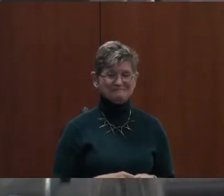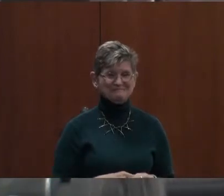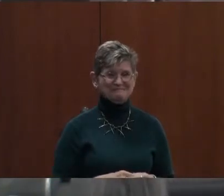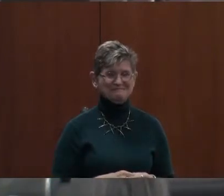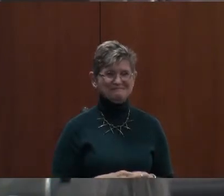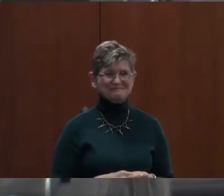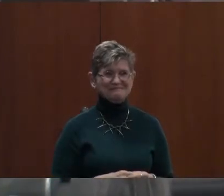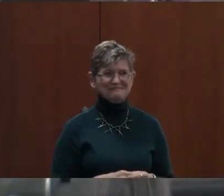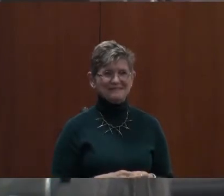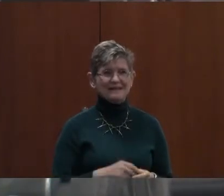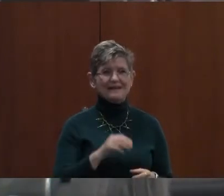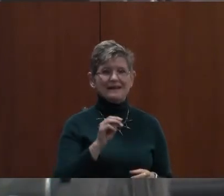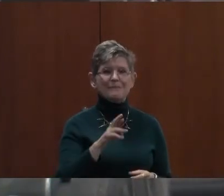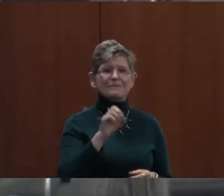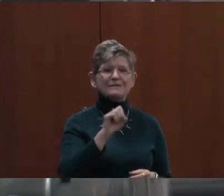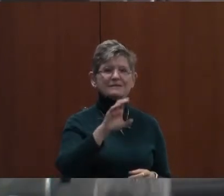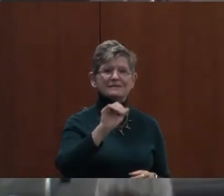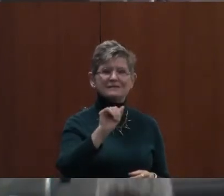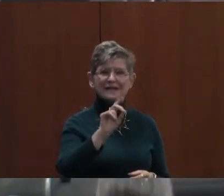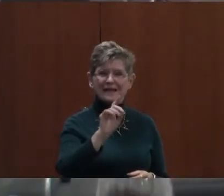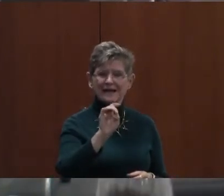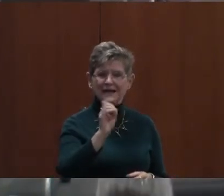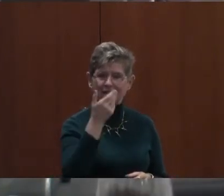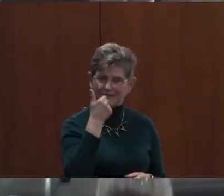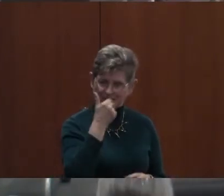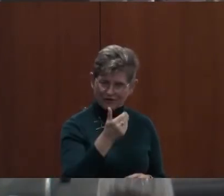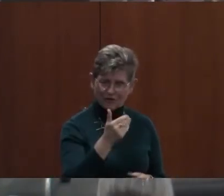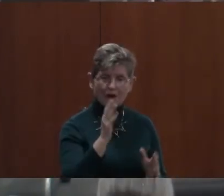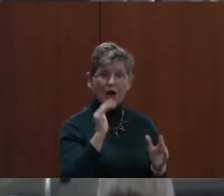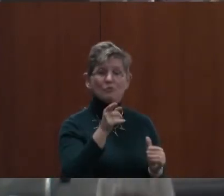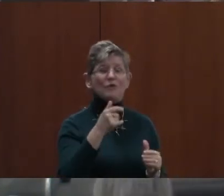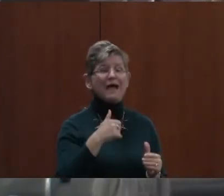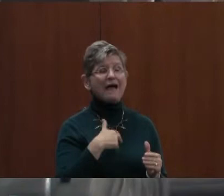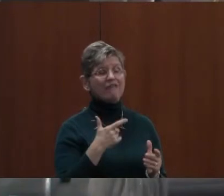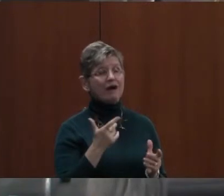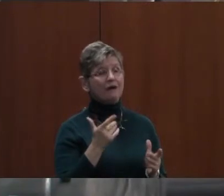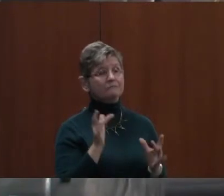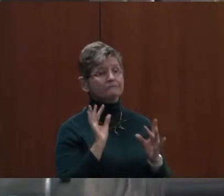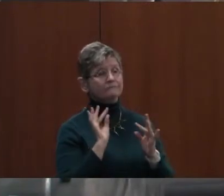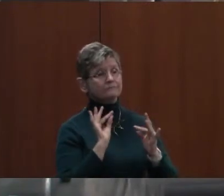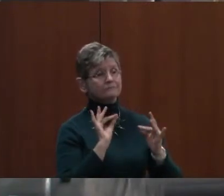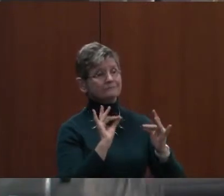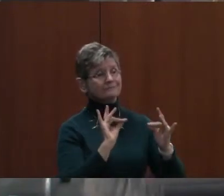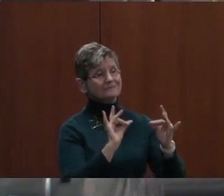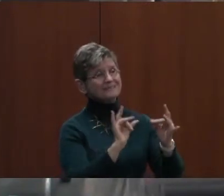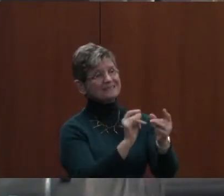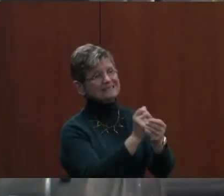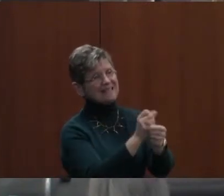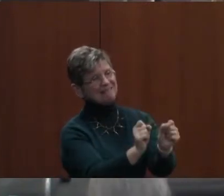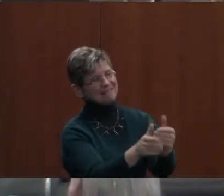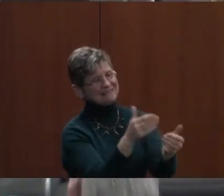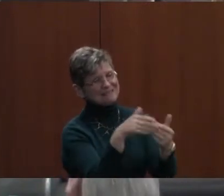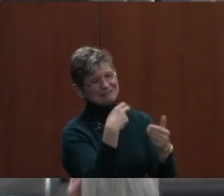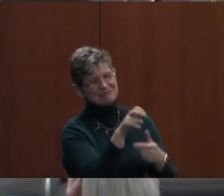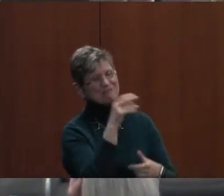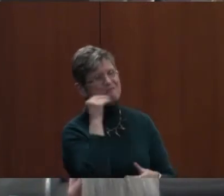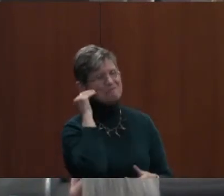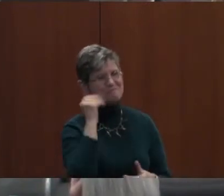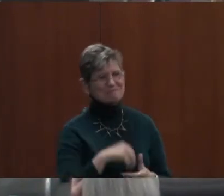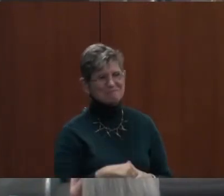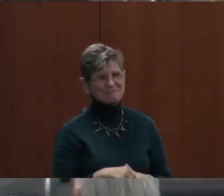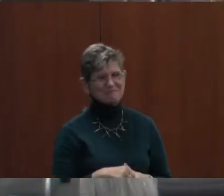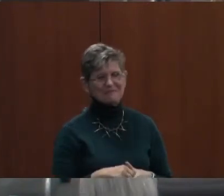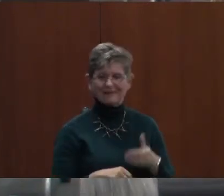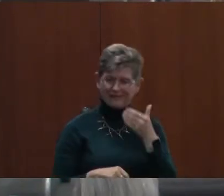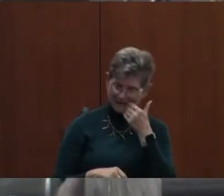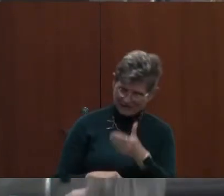Thank you. Mrs. Cade, thank you, and I hope you have an uneventful and safe trip Thank you. home.